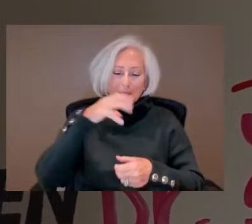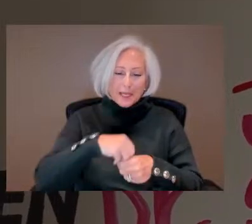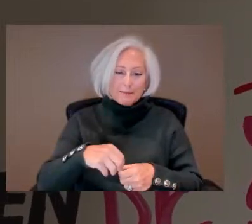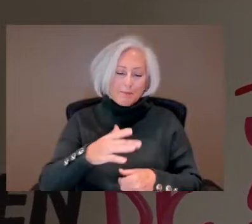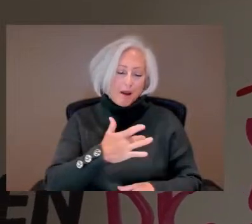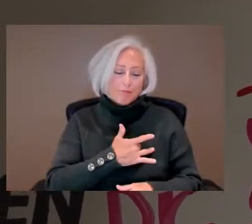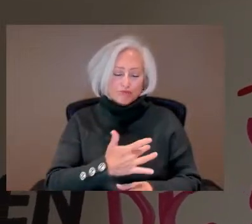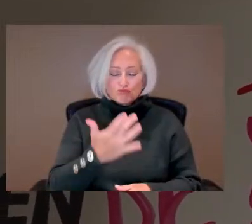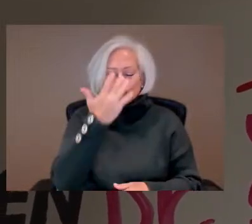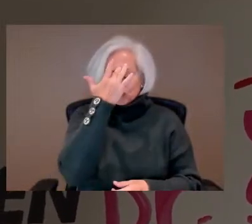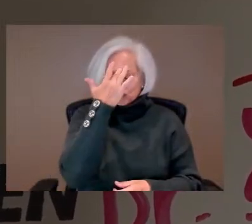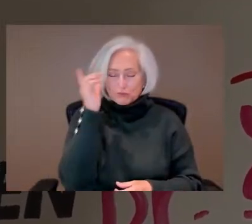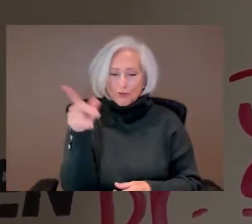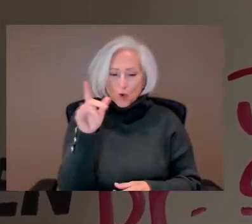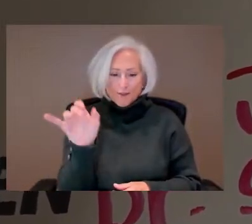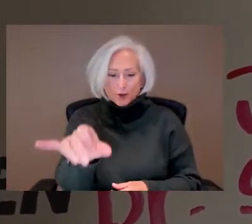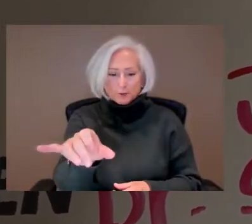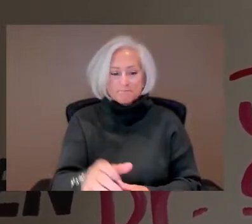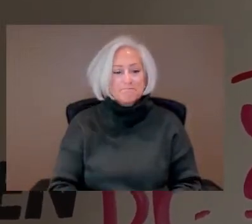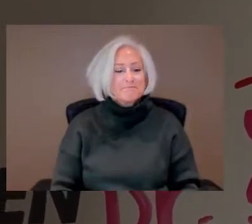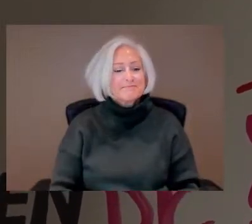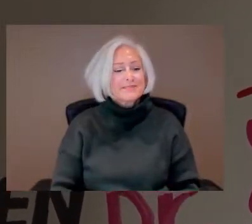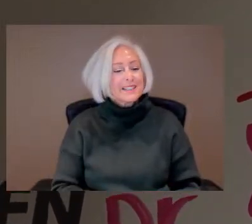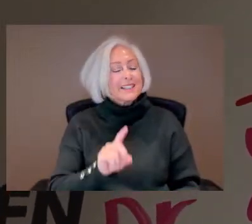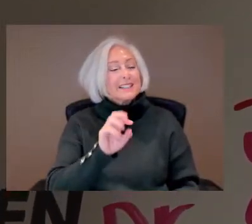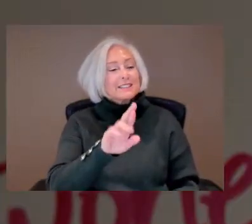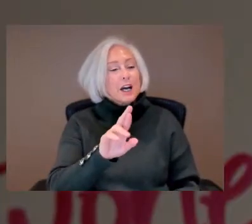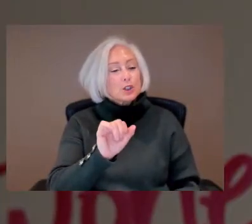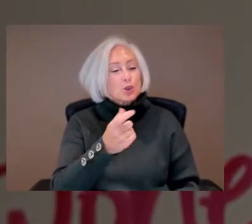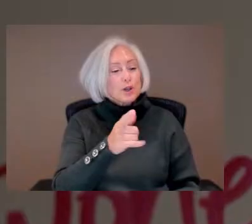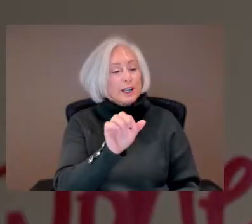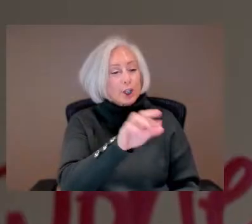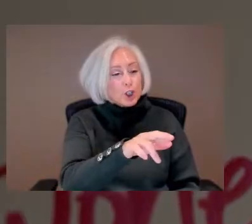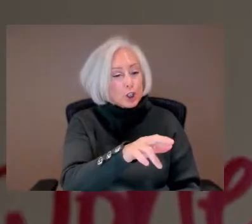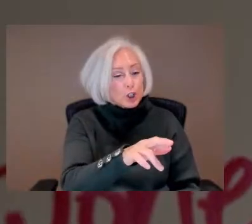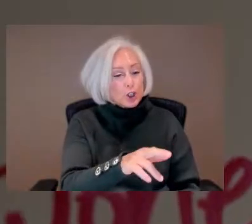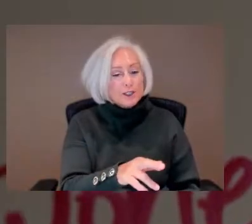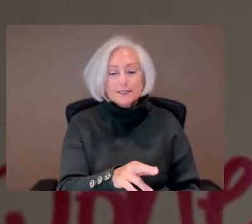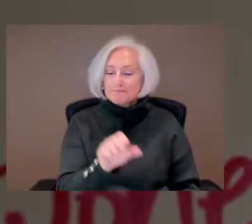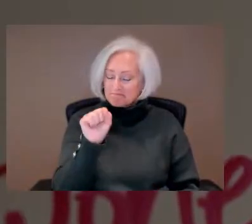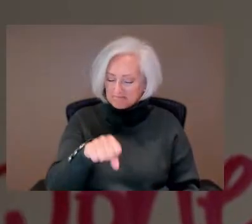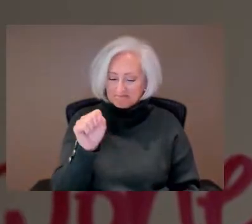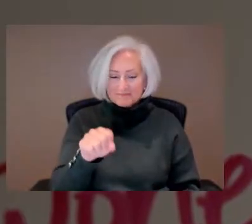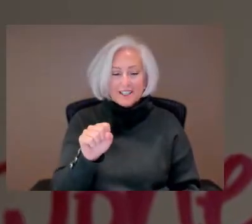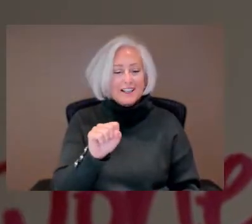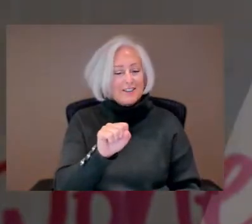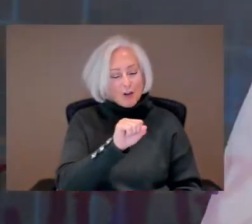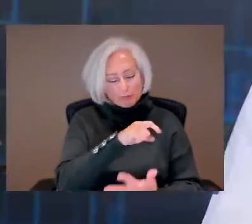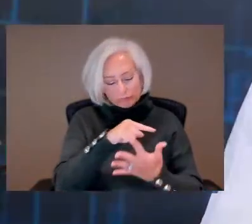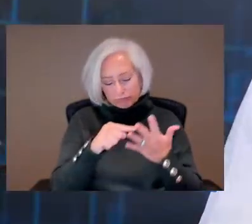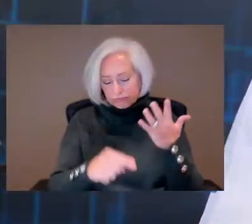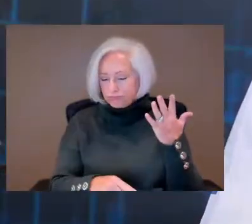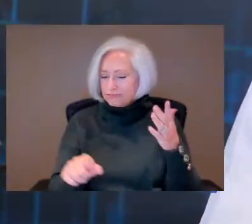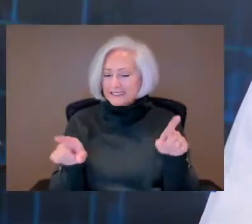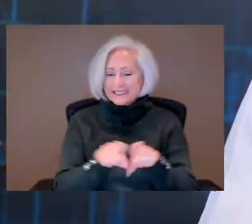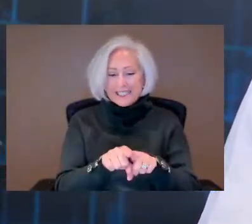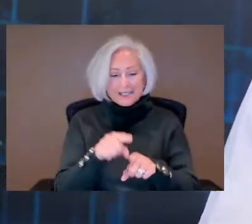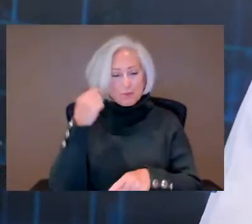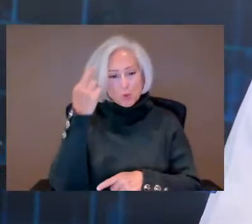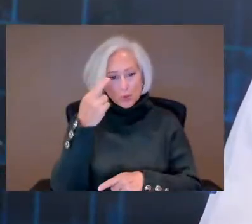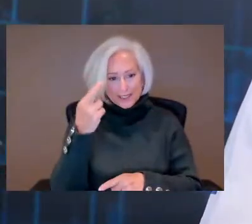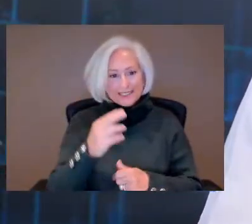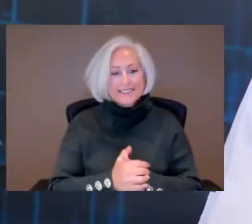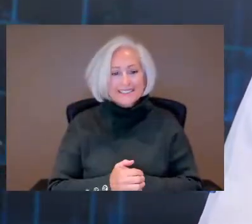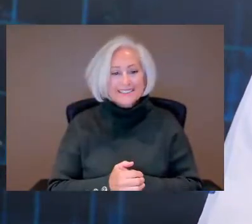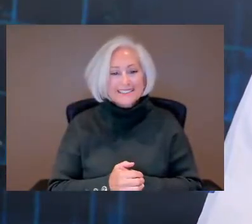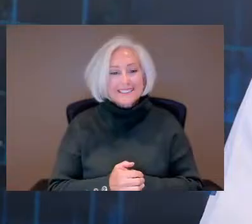Rader? Absolutely. For all the reasons we previously mentioned, and also because she's going to be hanging out with me